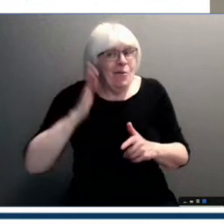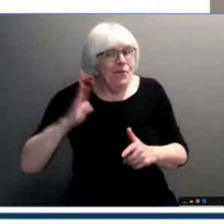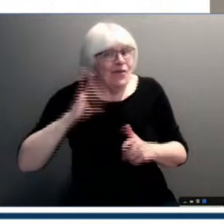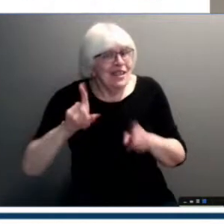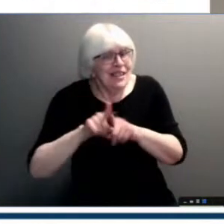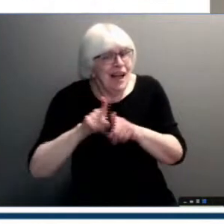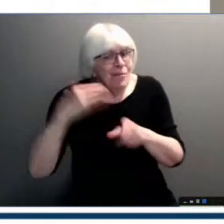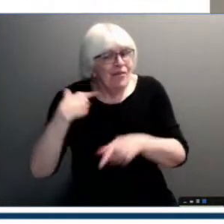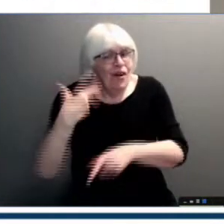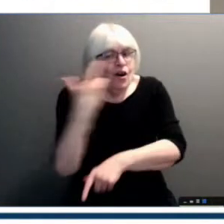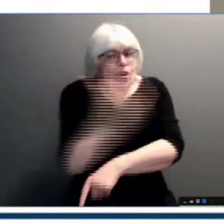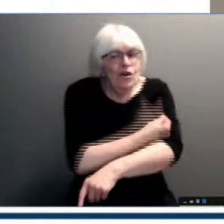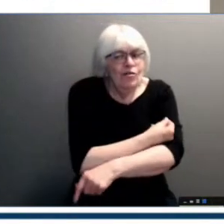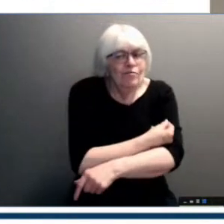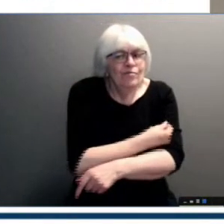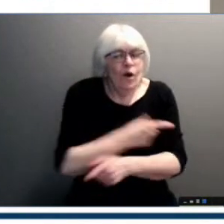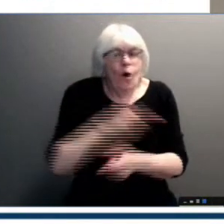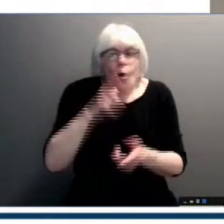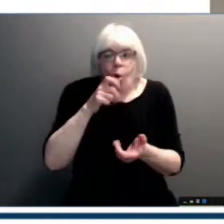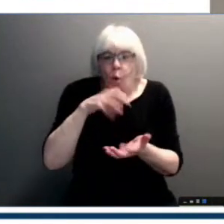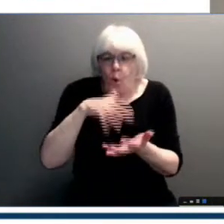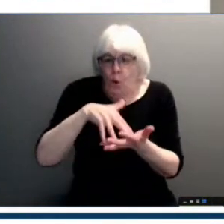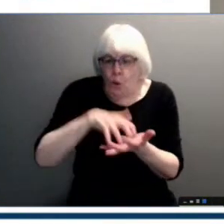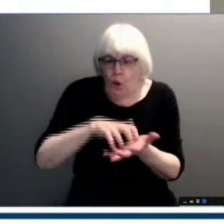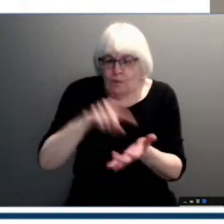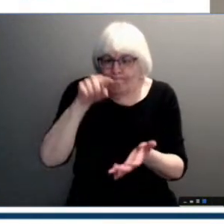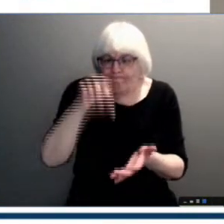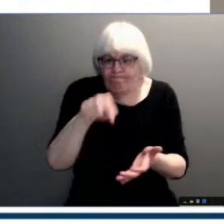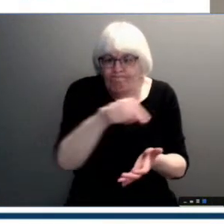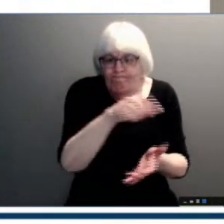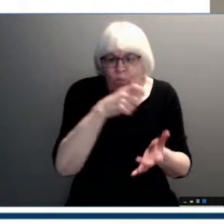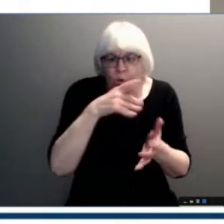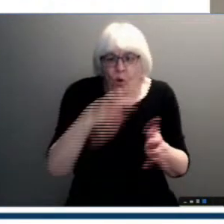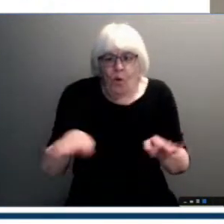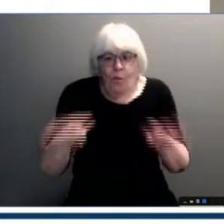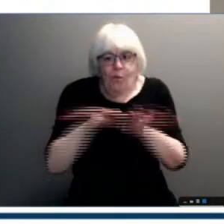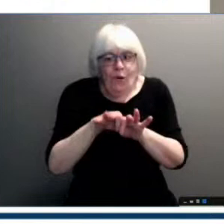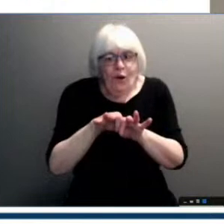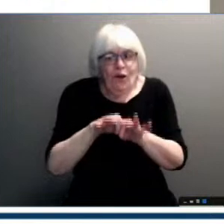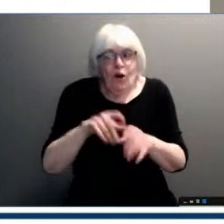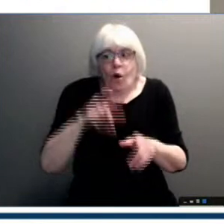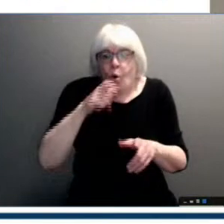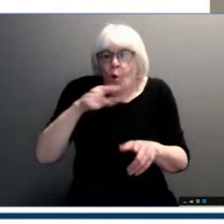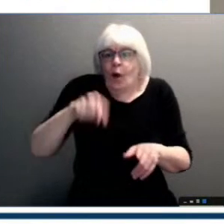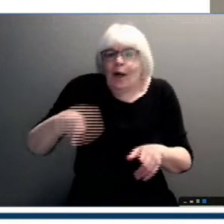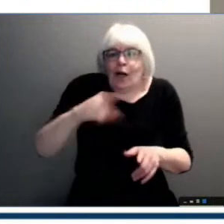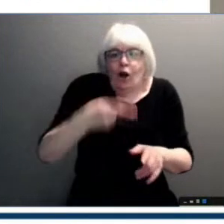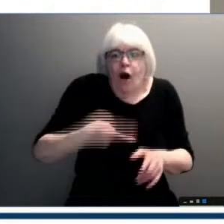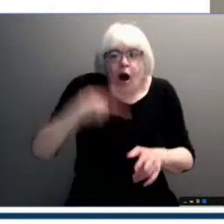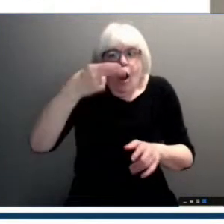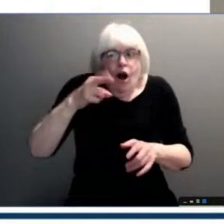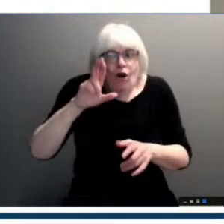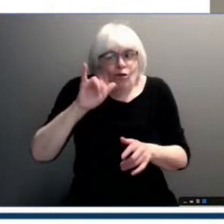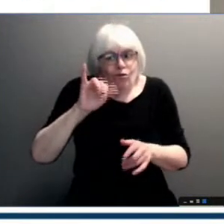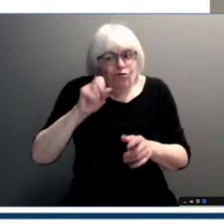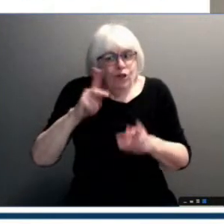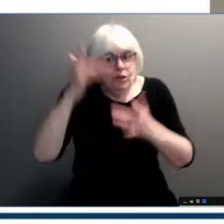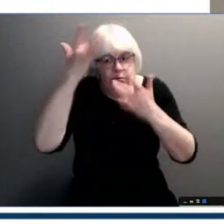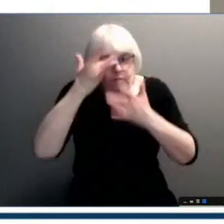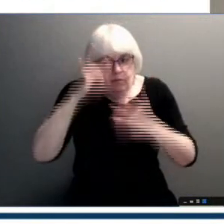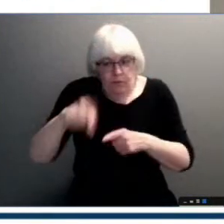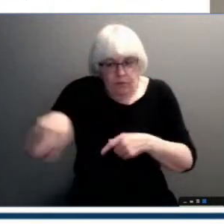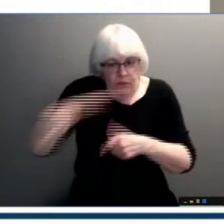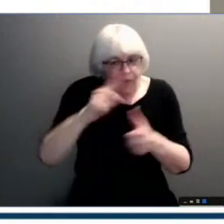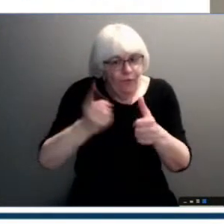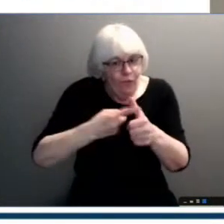who is at highest risk of severe disease, and they get to go to the front of the line. And we will move through that